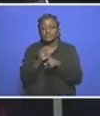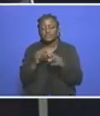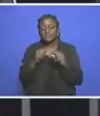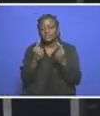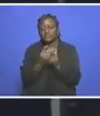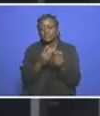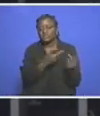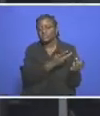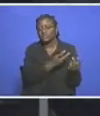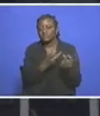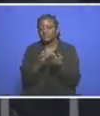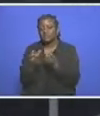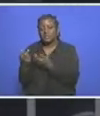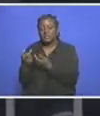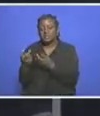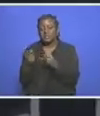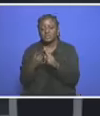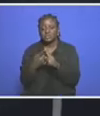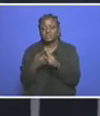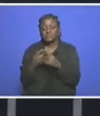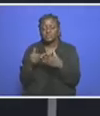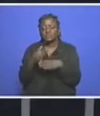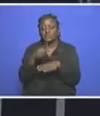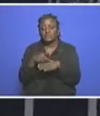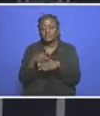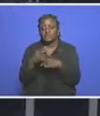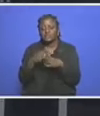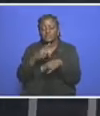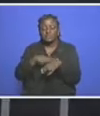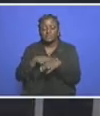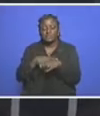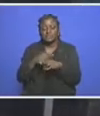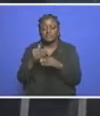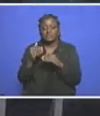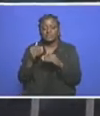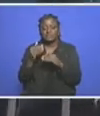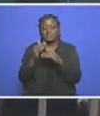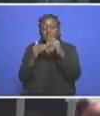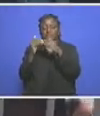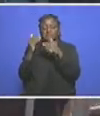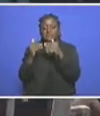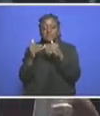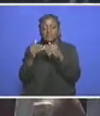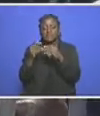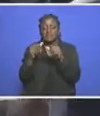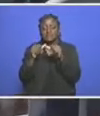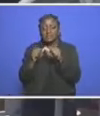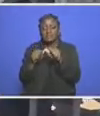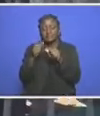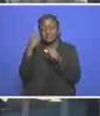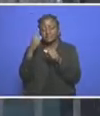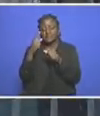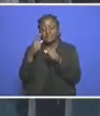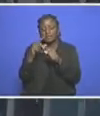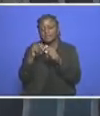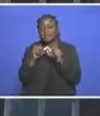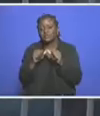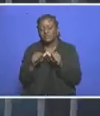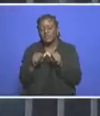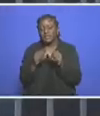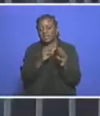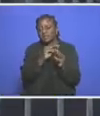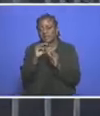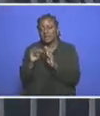to the capital, while temporary facilities have been arranged for the remaining migrants before their eventual repatriation to Haiti. As